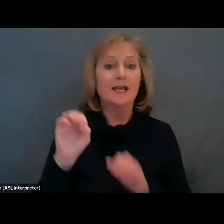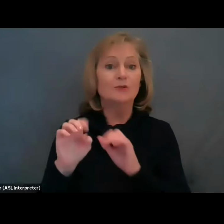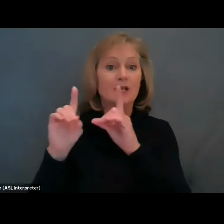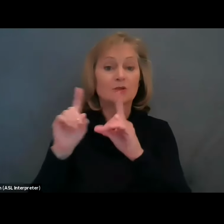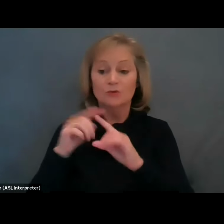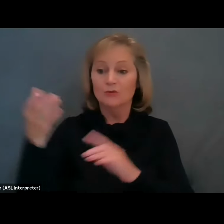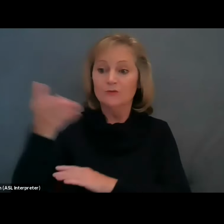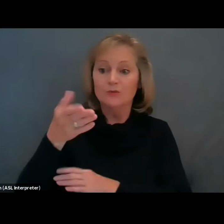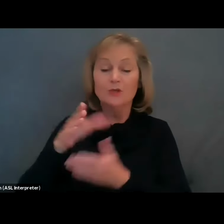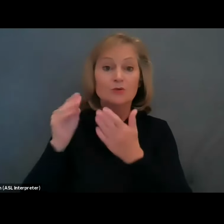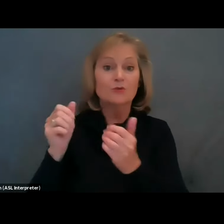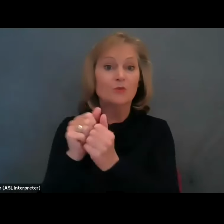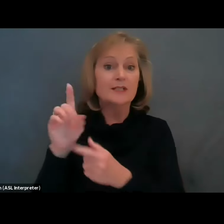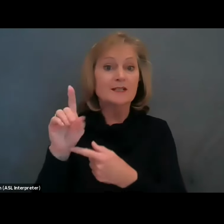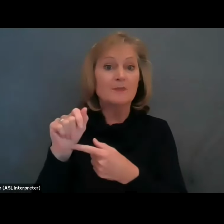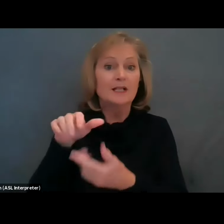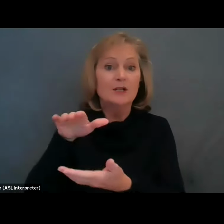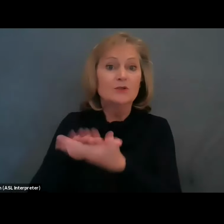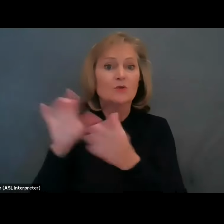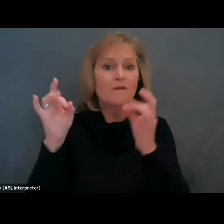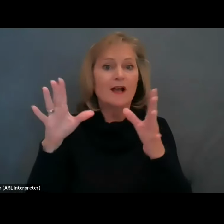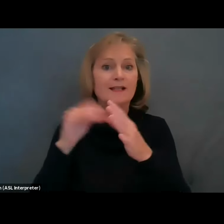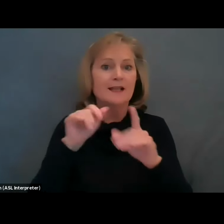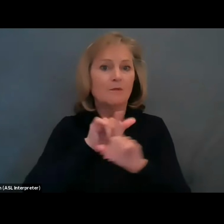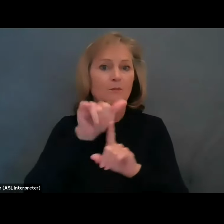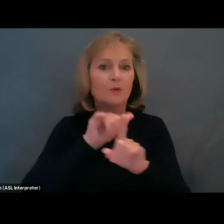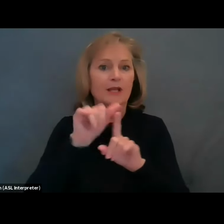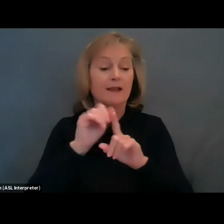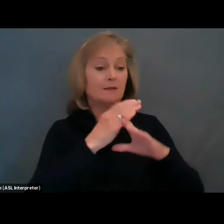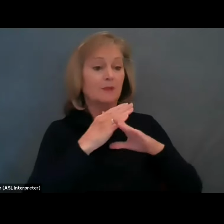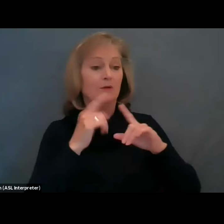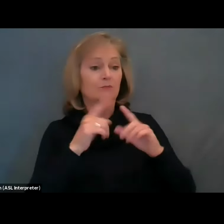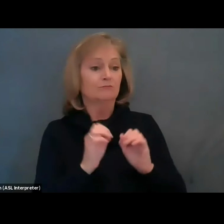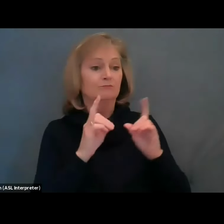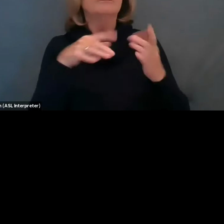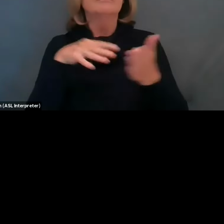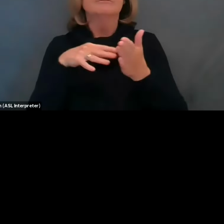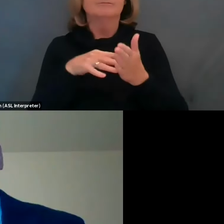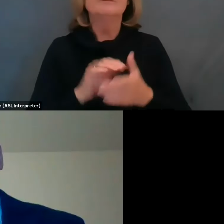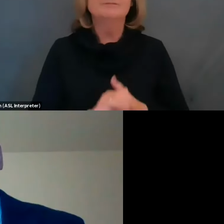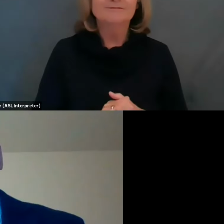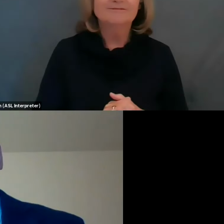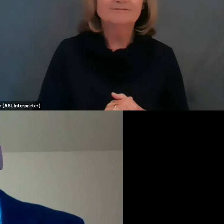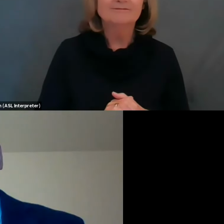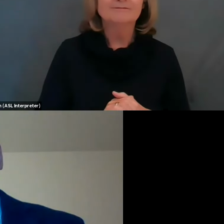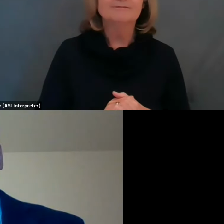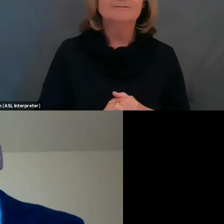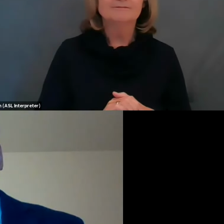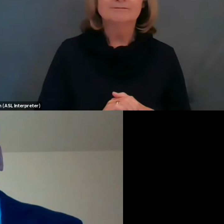introduce the Students with Disabilities School Violence and Bullying as a Barrier to Education study.